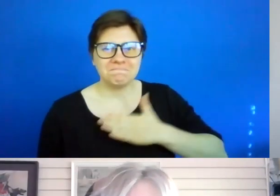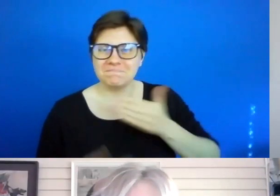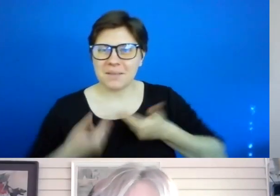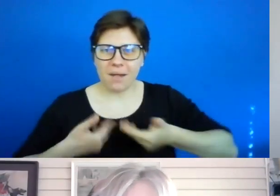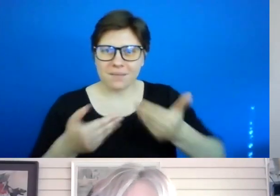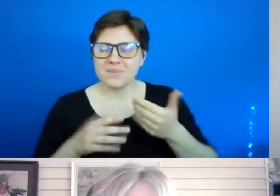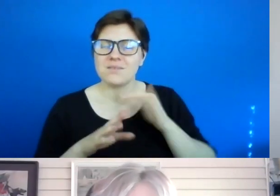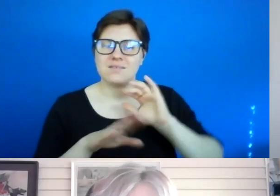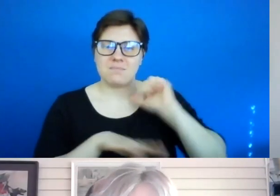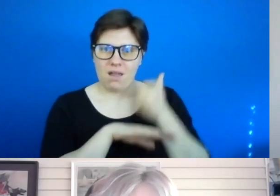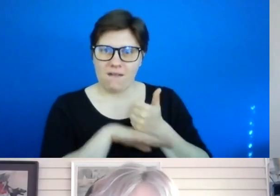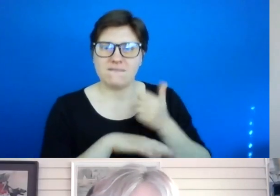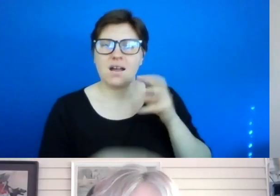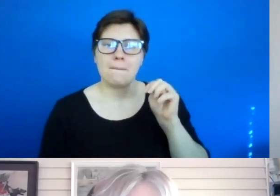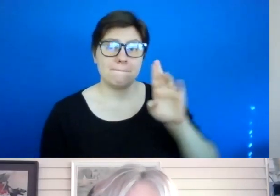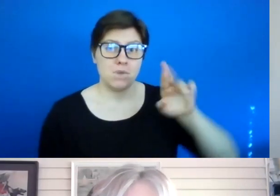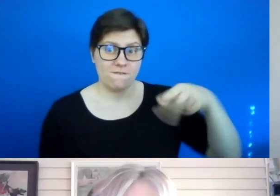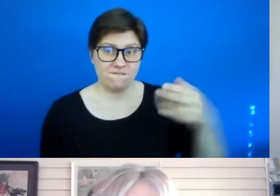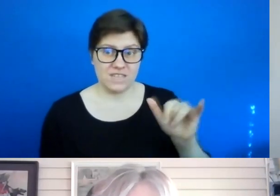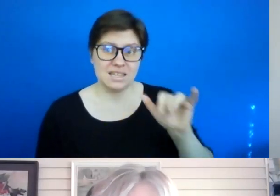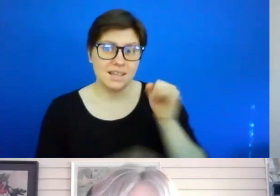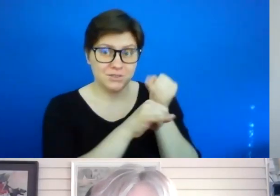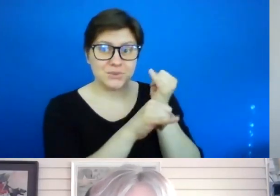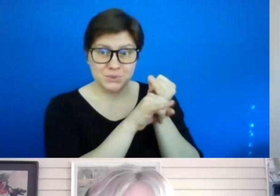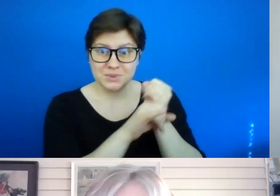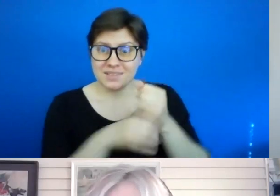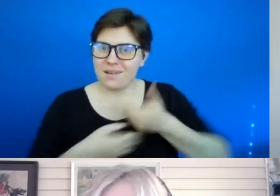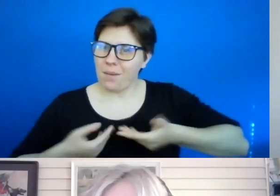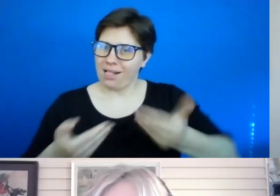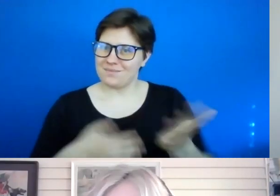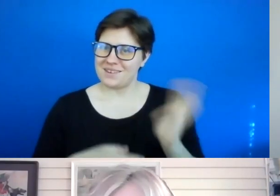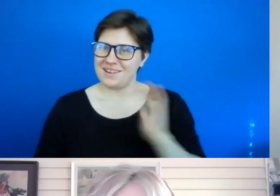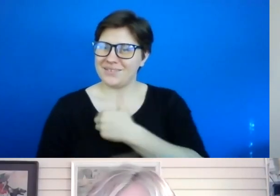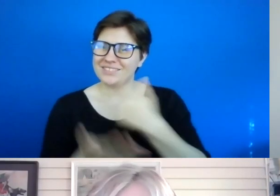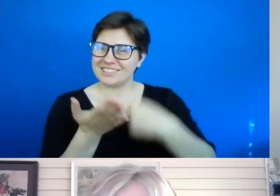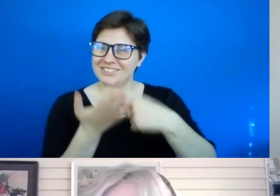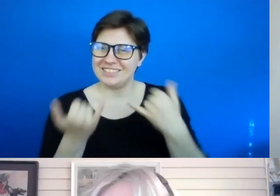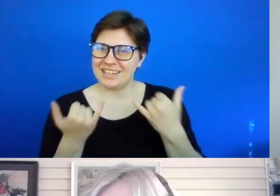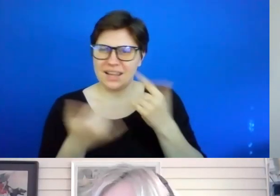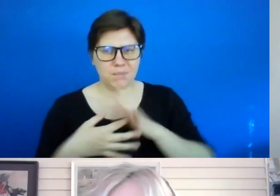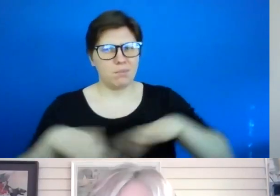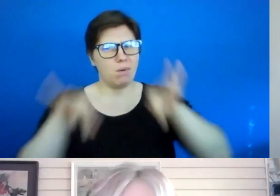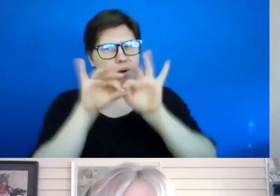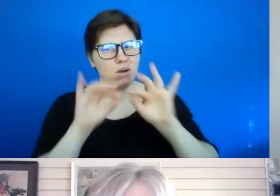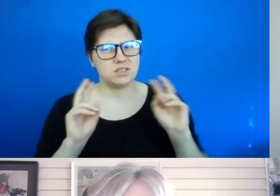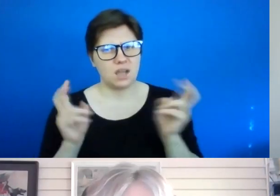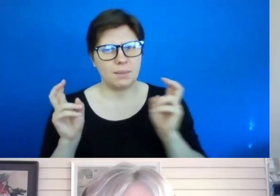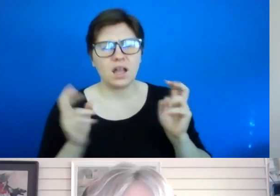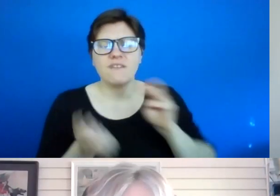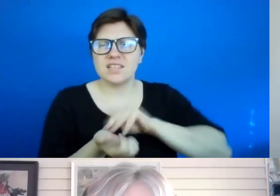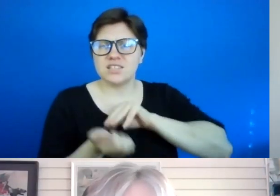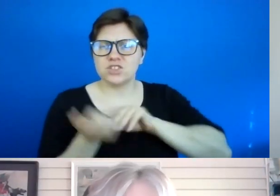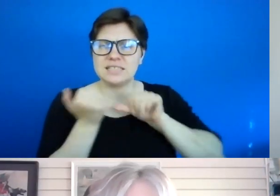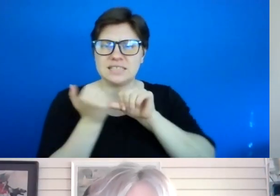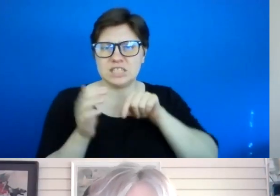Catholic Thought, Law, and Public Policy to our discussion today of the very important topic of physician-assisted